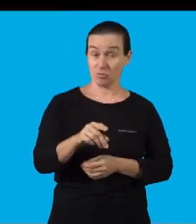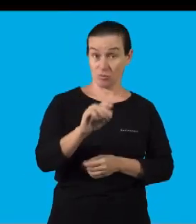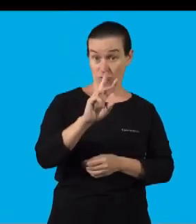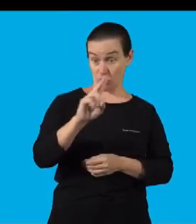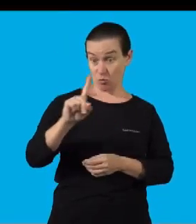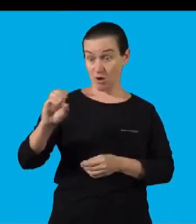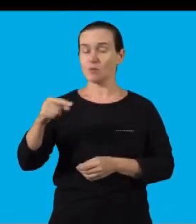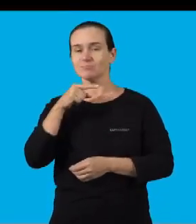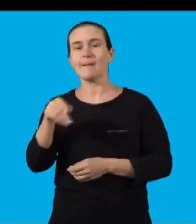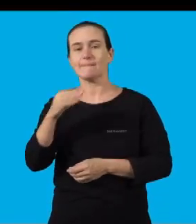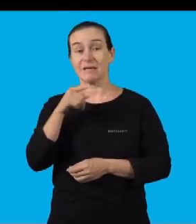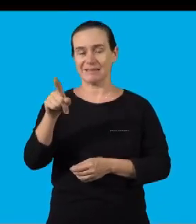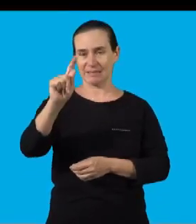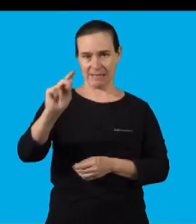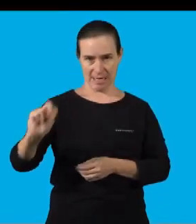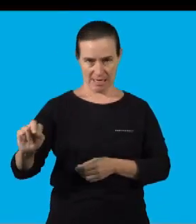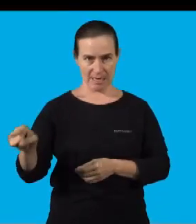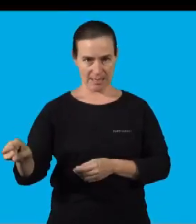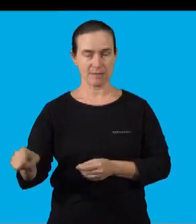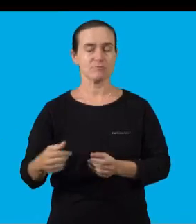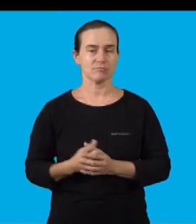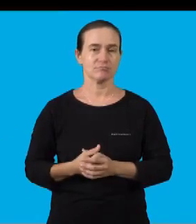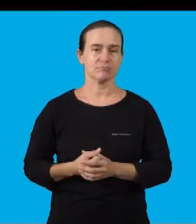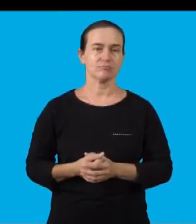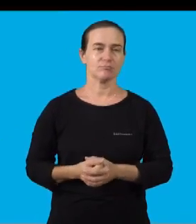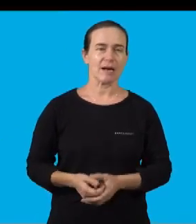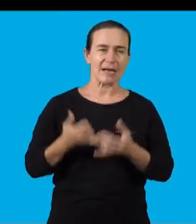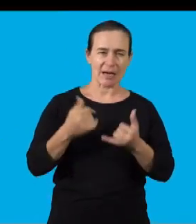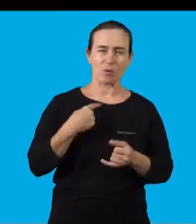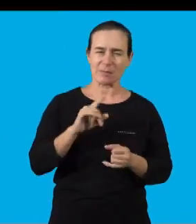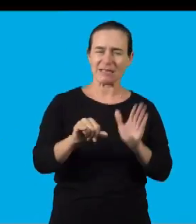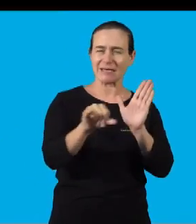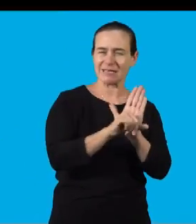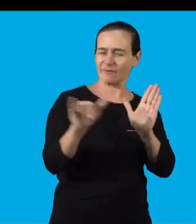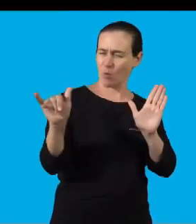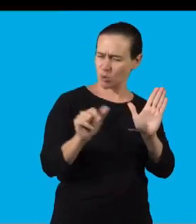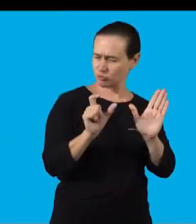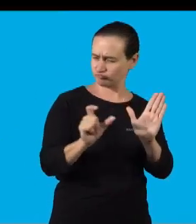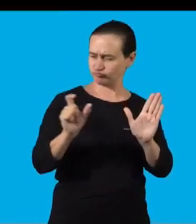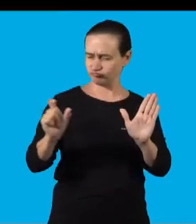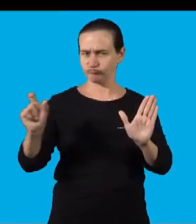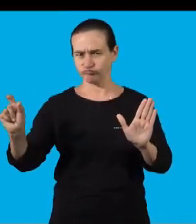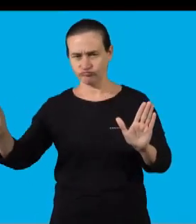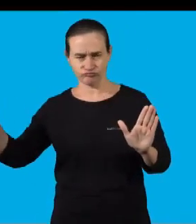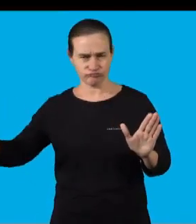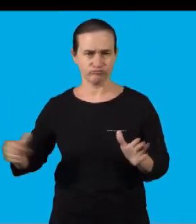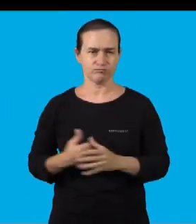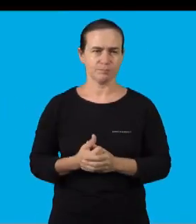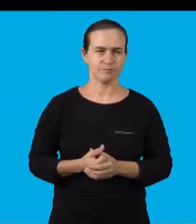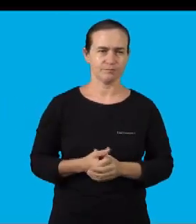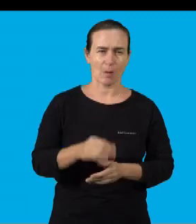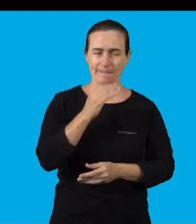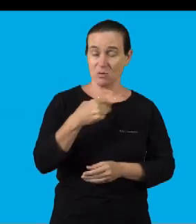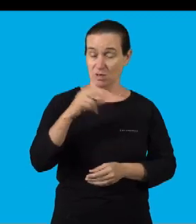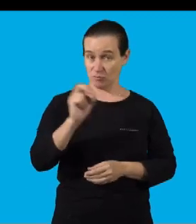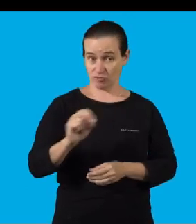is our Tn, that is our answer, and we are just trying to find which term was it in the sequence. So we